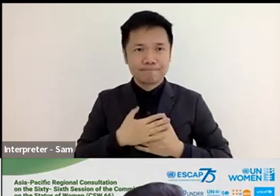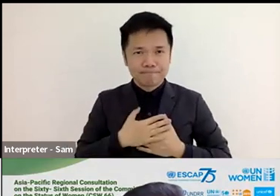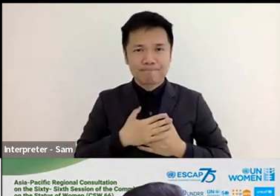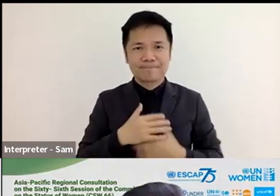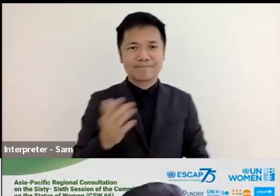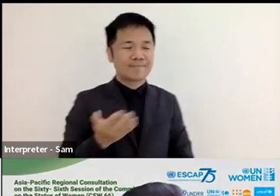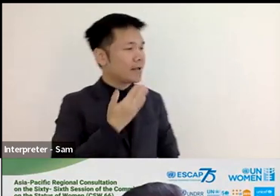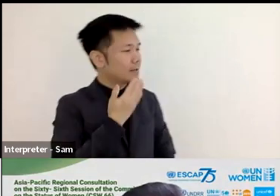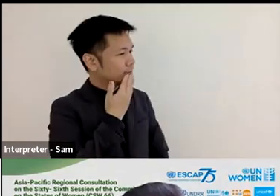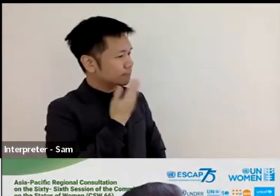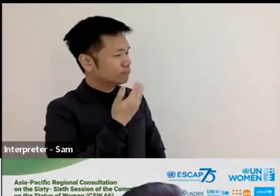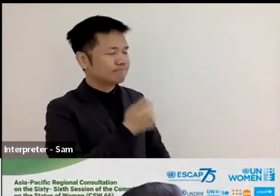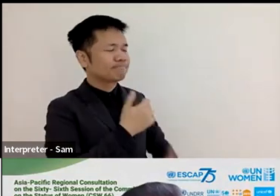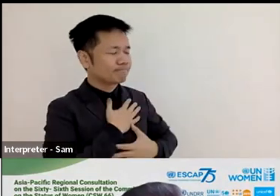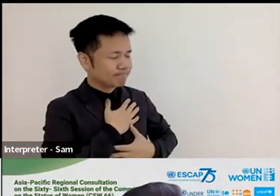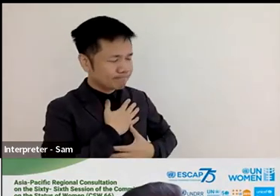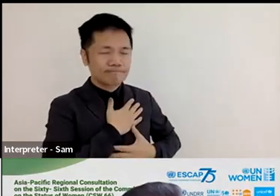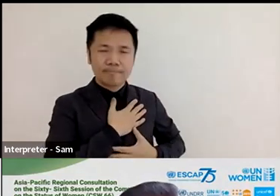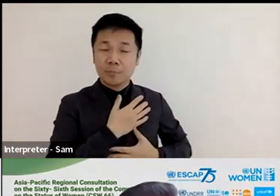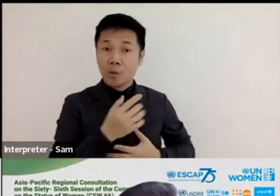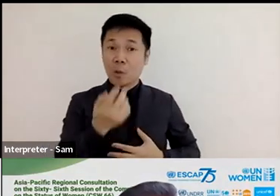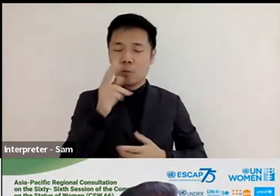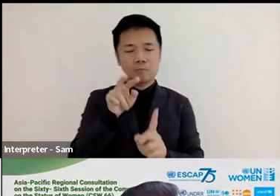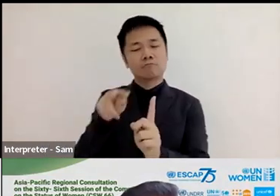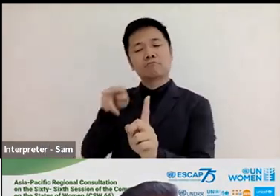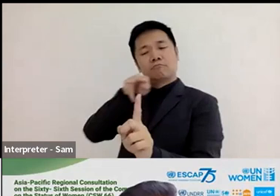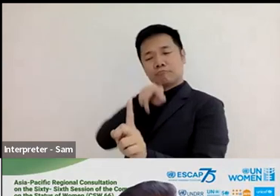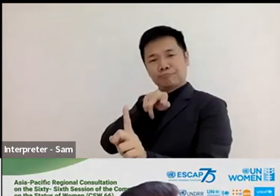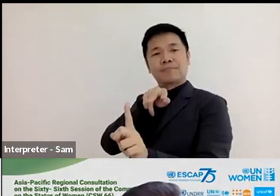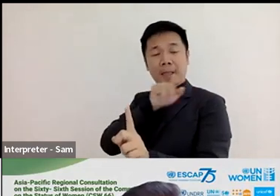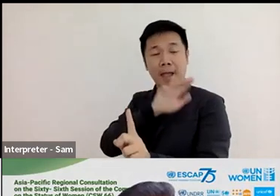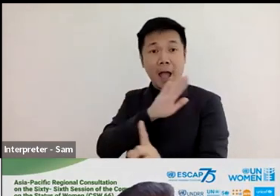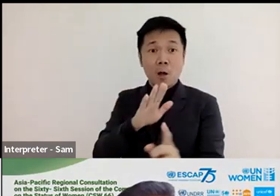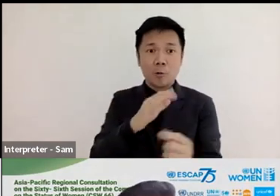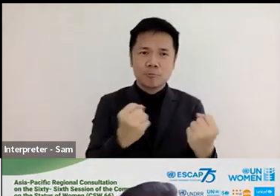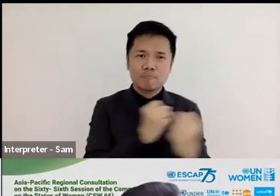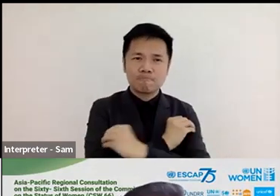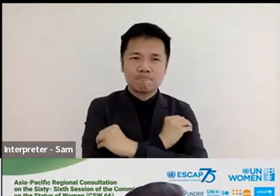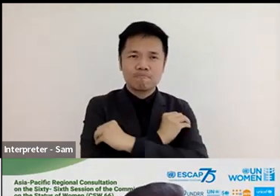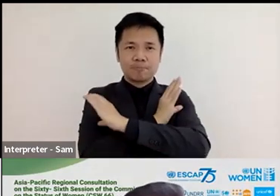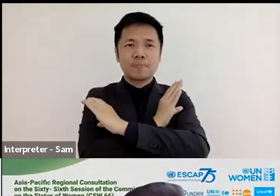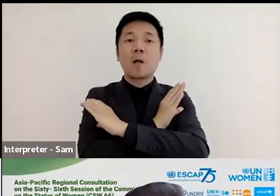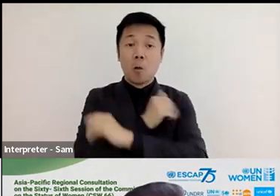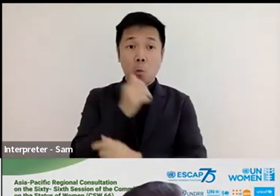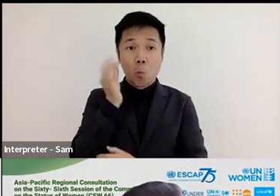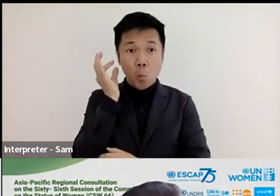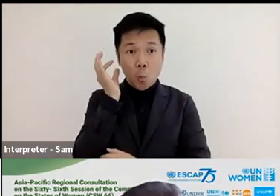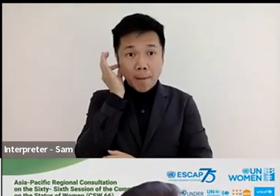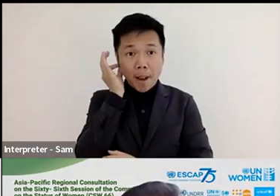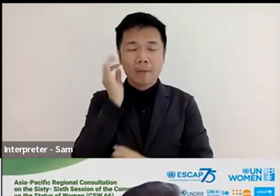much, Van. So you are bringing another aspect of women empowerment and connecting it,